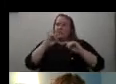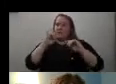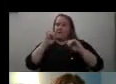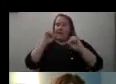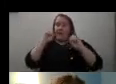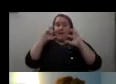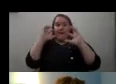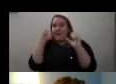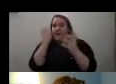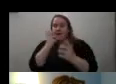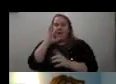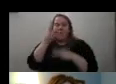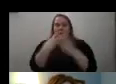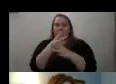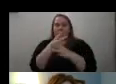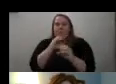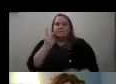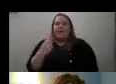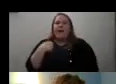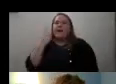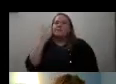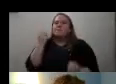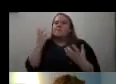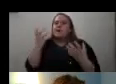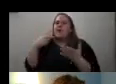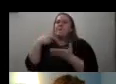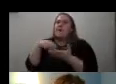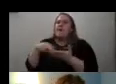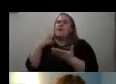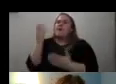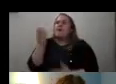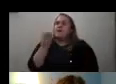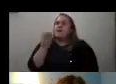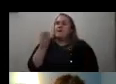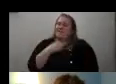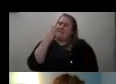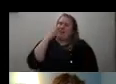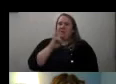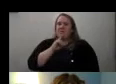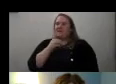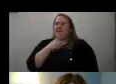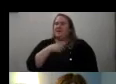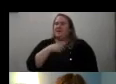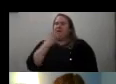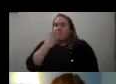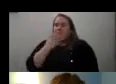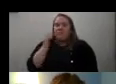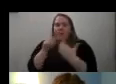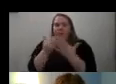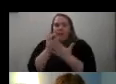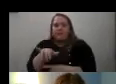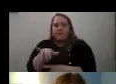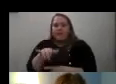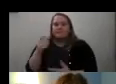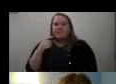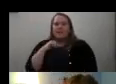nobody gets to see. I have seen so many ballets on stage and I don't know, I'm just sort of in awe of this, and I'm kind of a